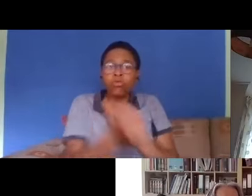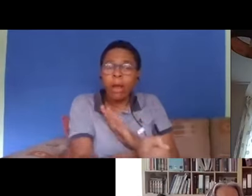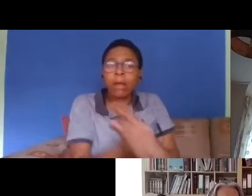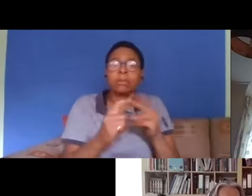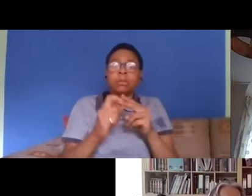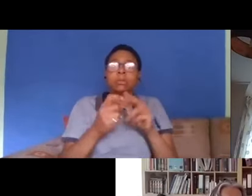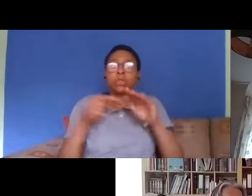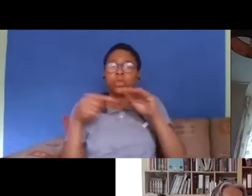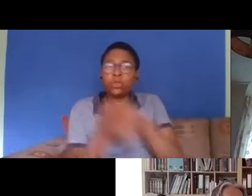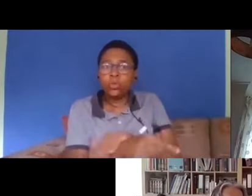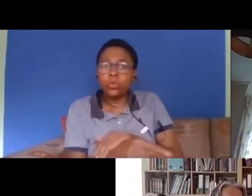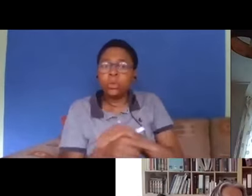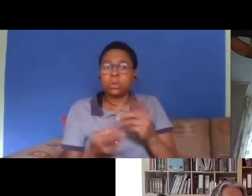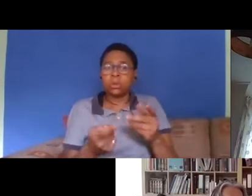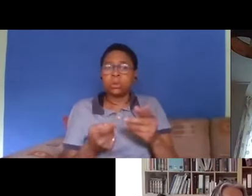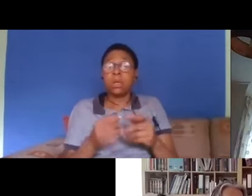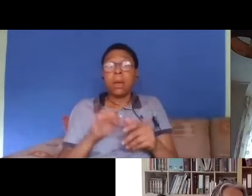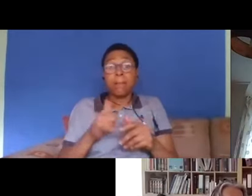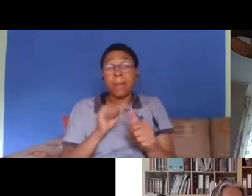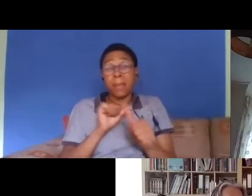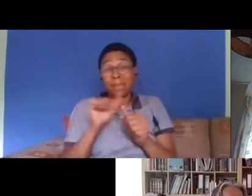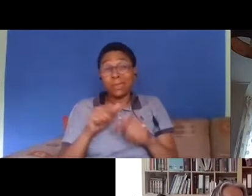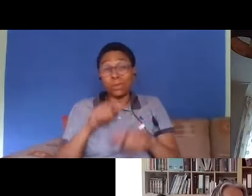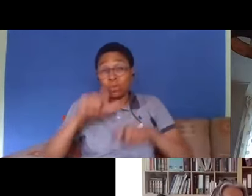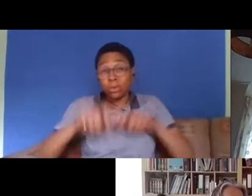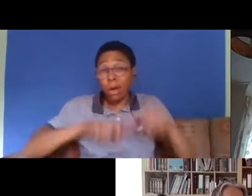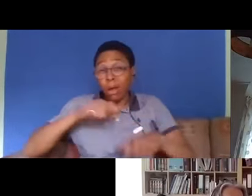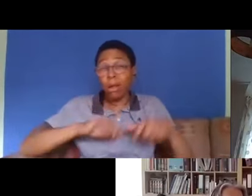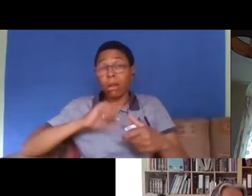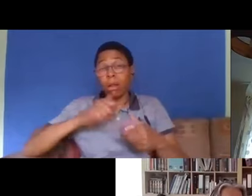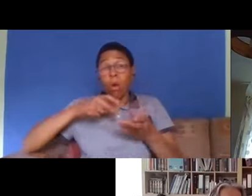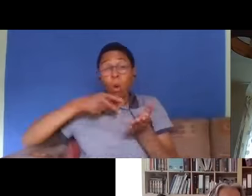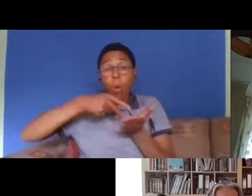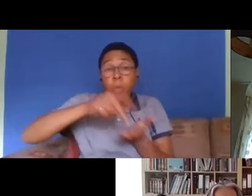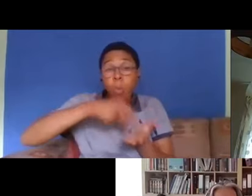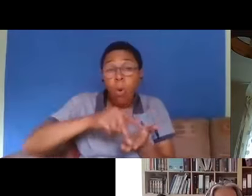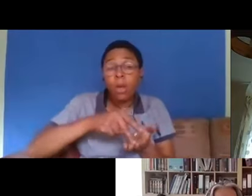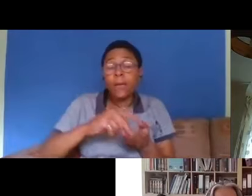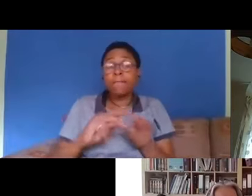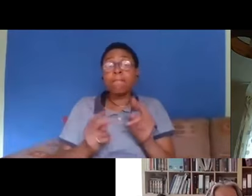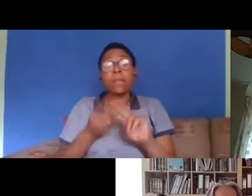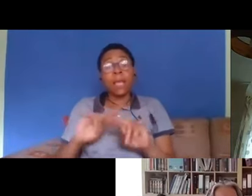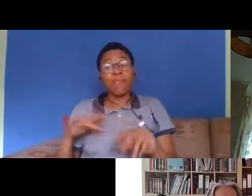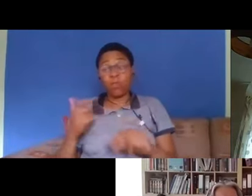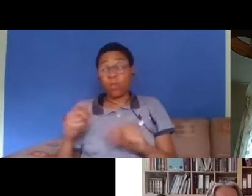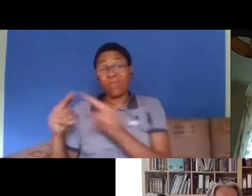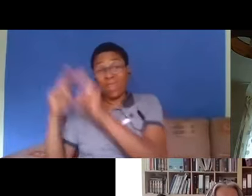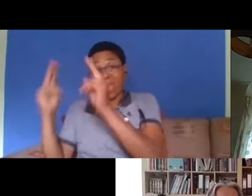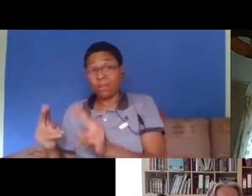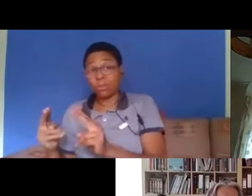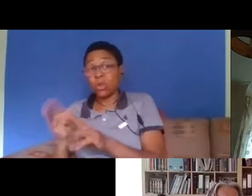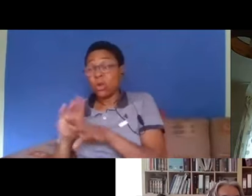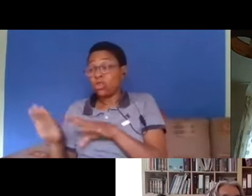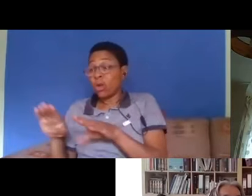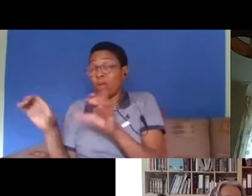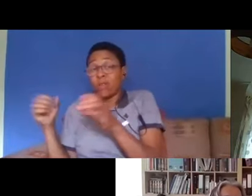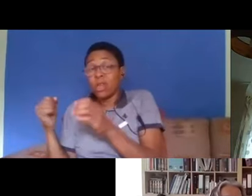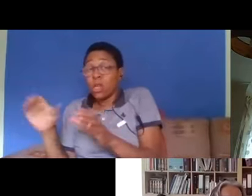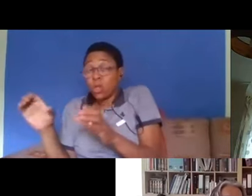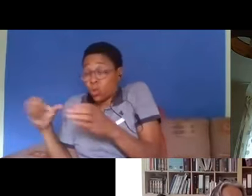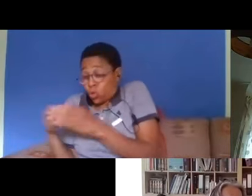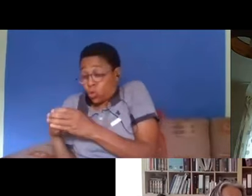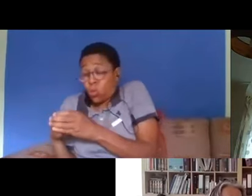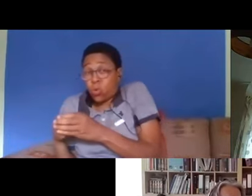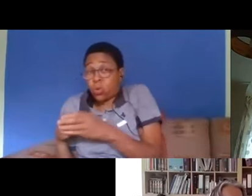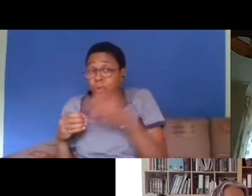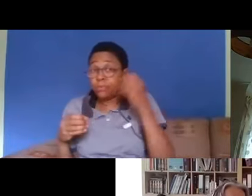If you are living in a household, then a relatively small household would be better. And trying to avoid households where there's